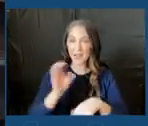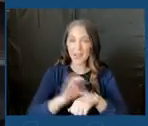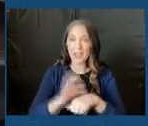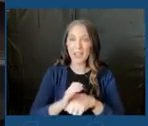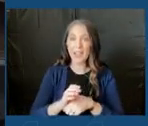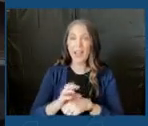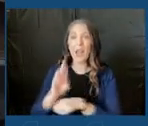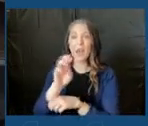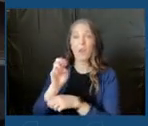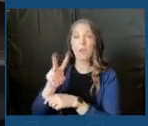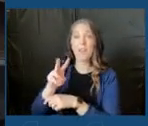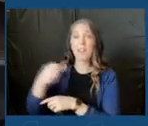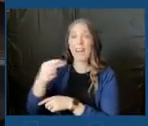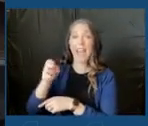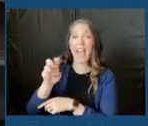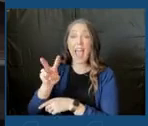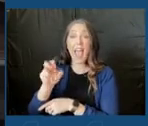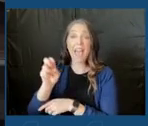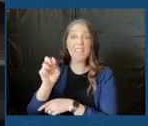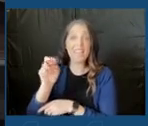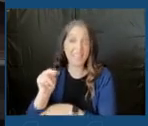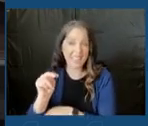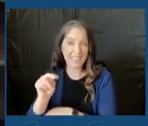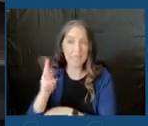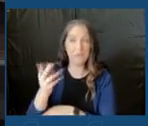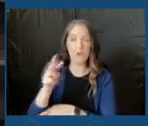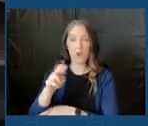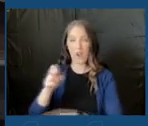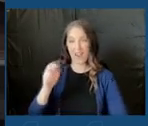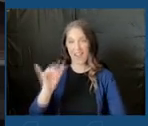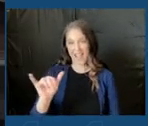Berhane has been our point person.